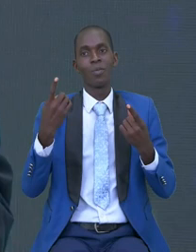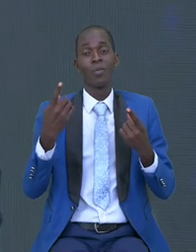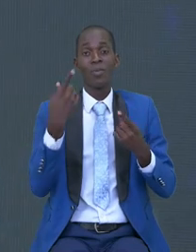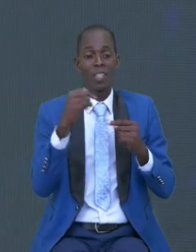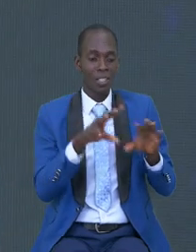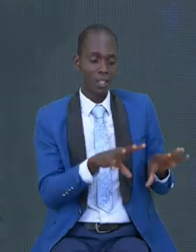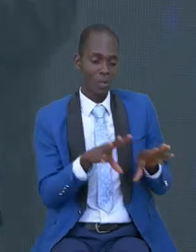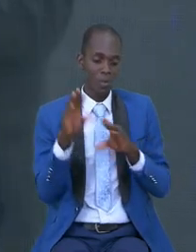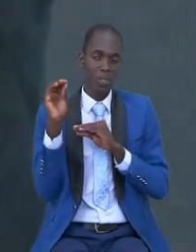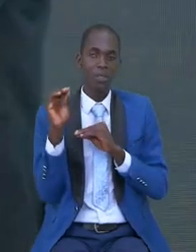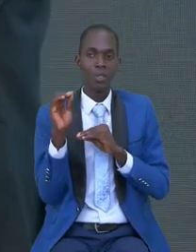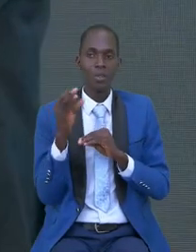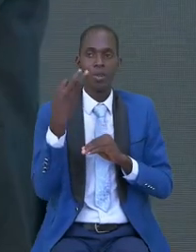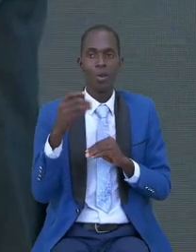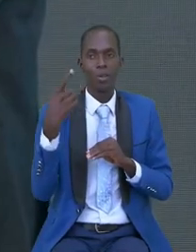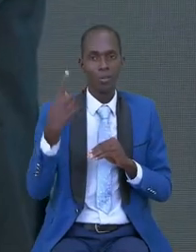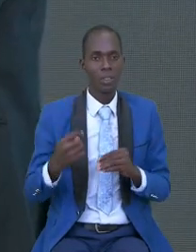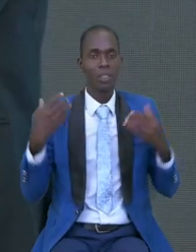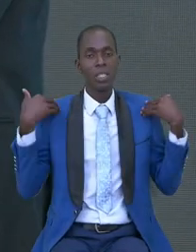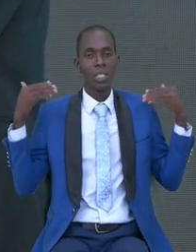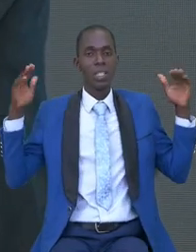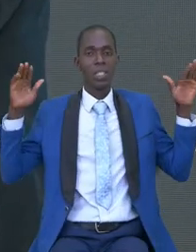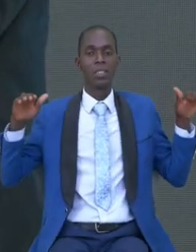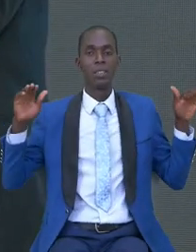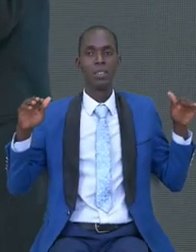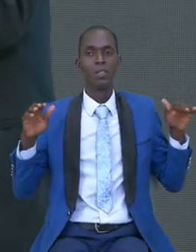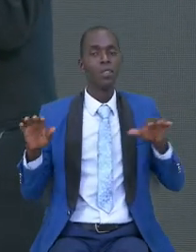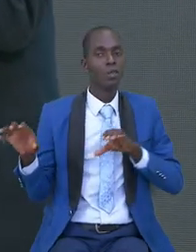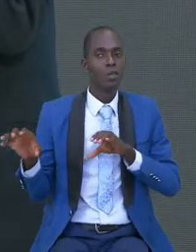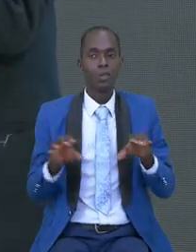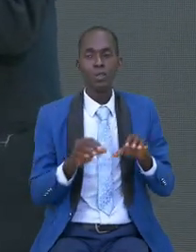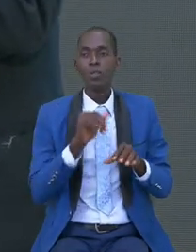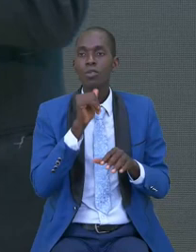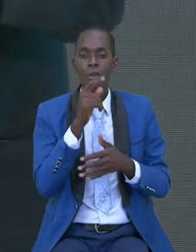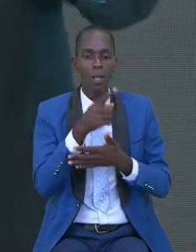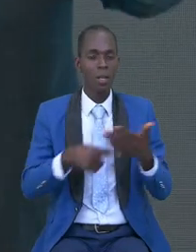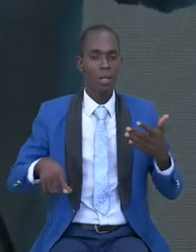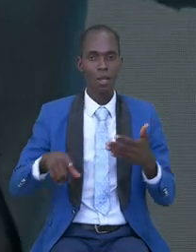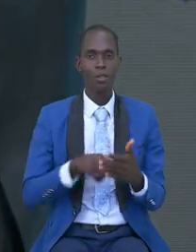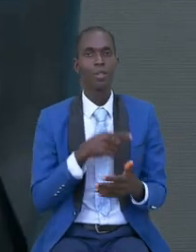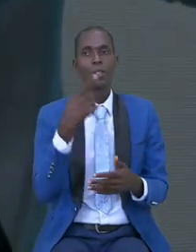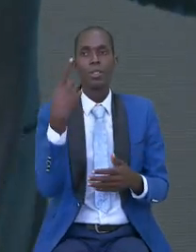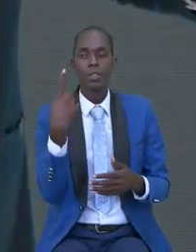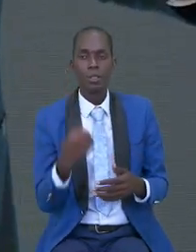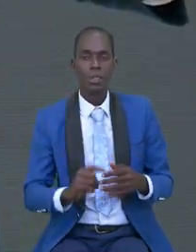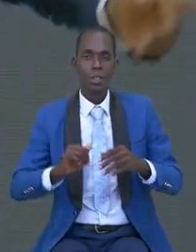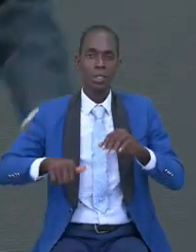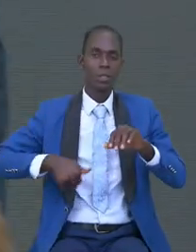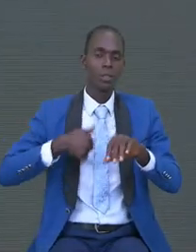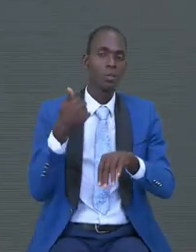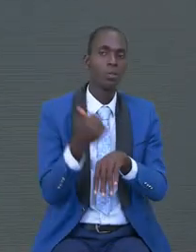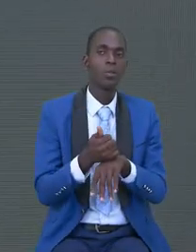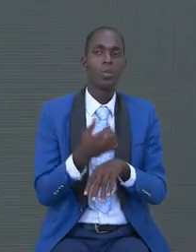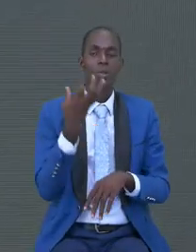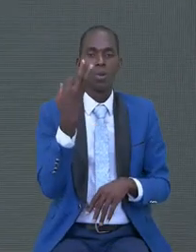departure of the angel does not cancel the affirmation